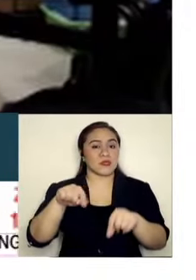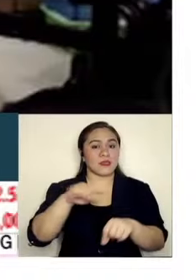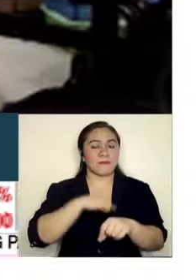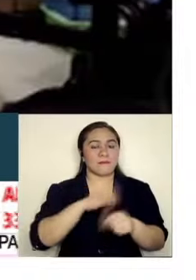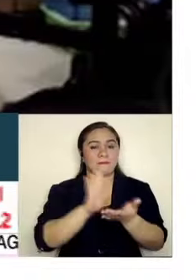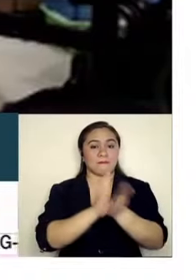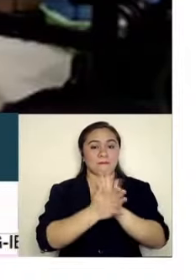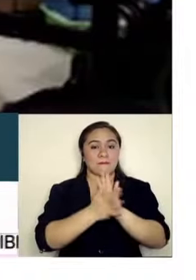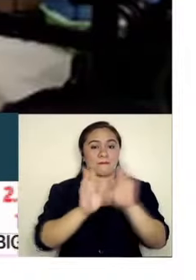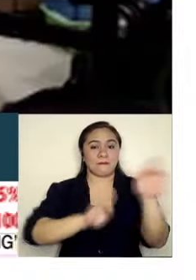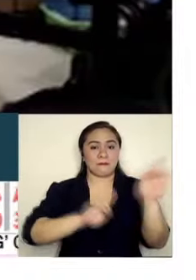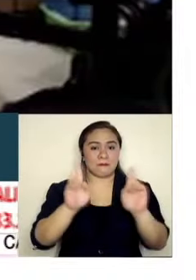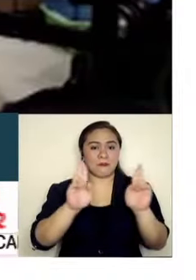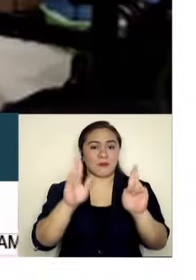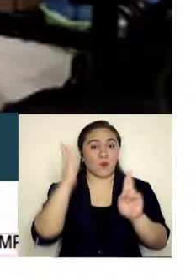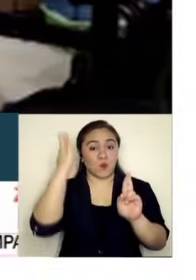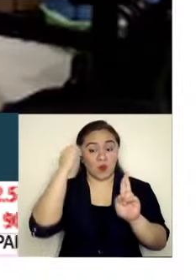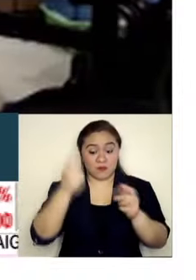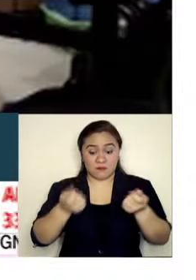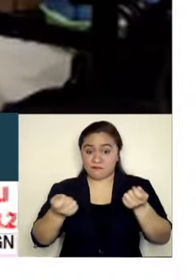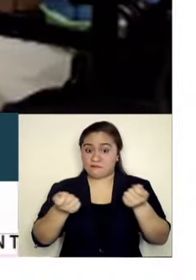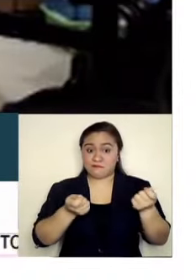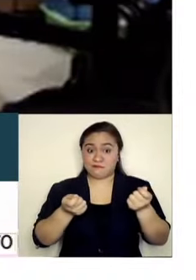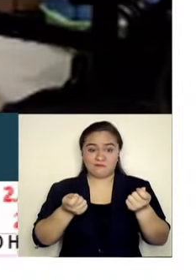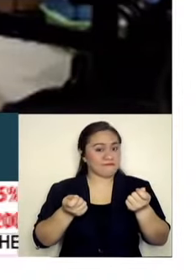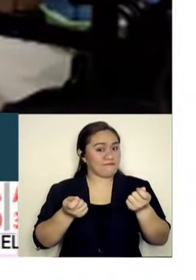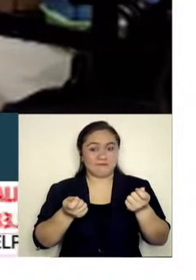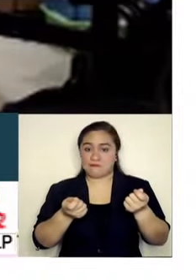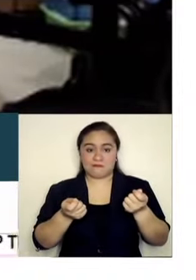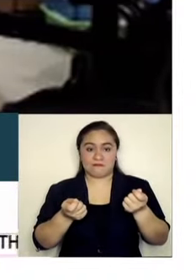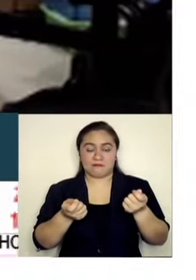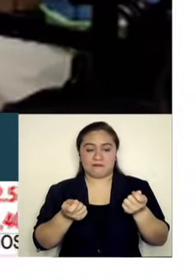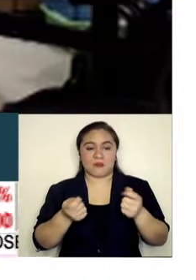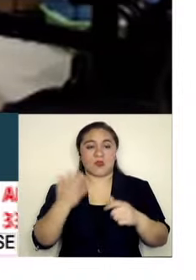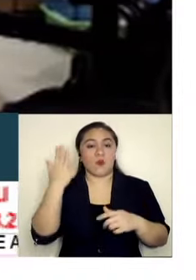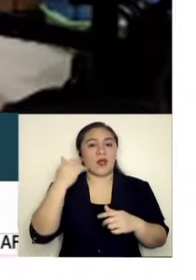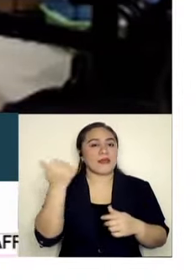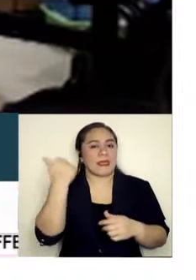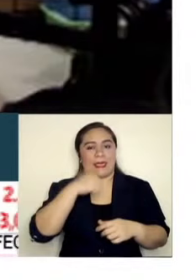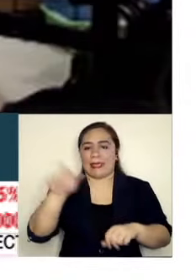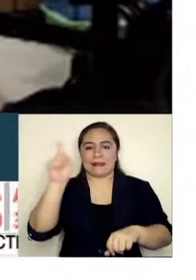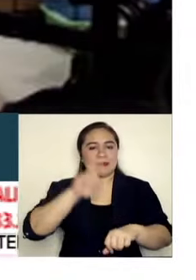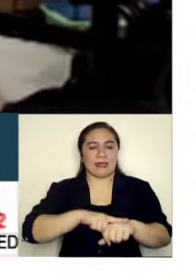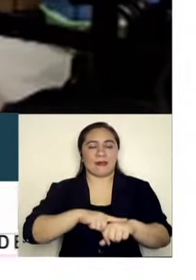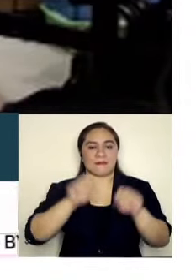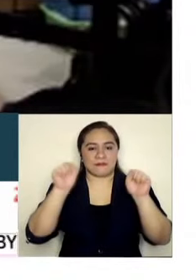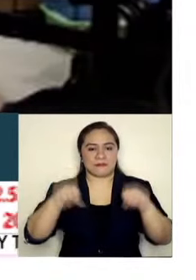controlled. You see, it can always happen.